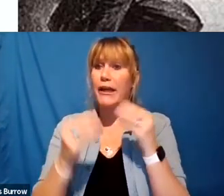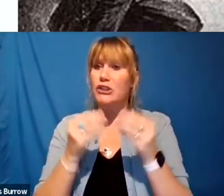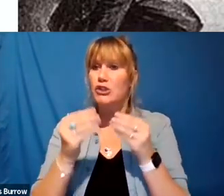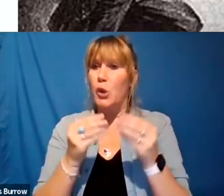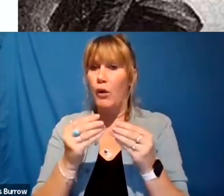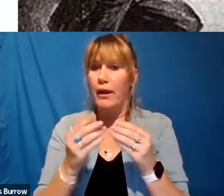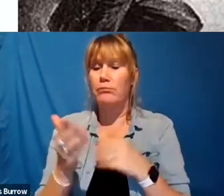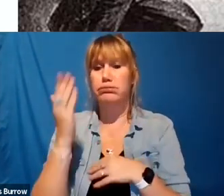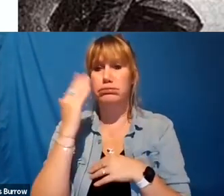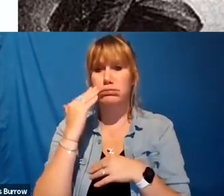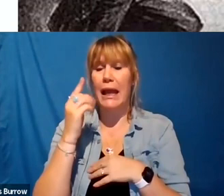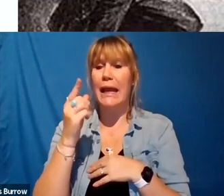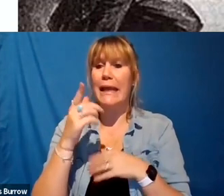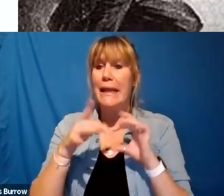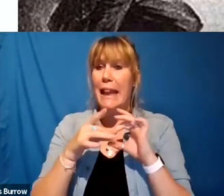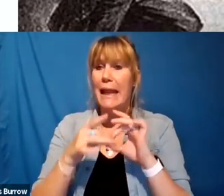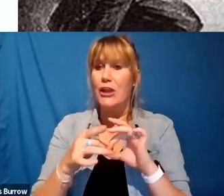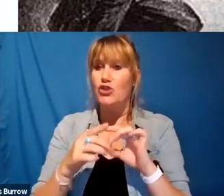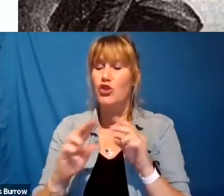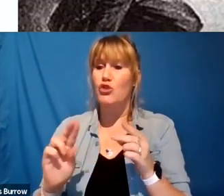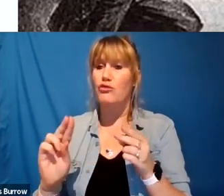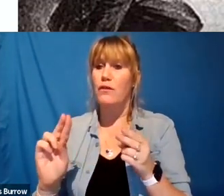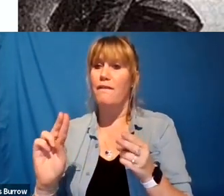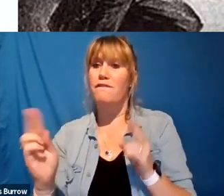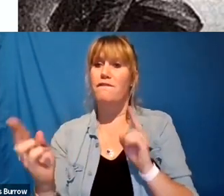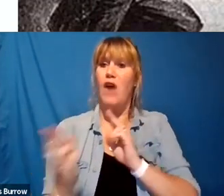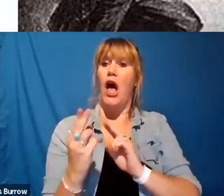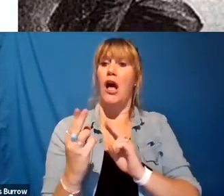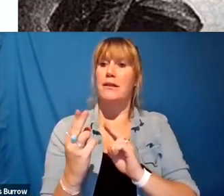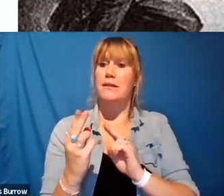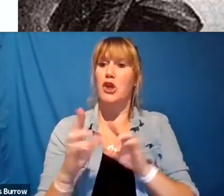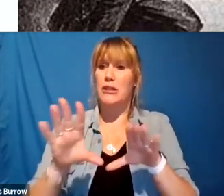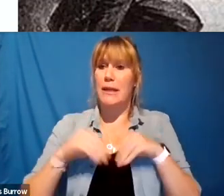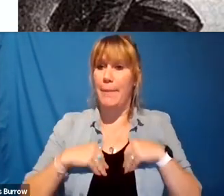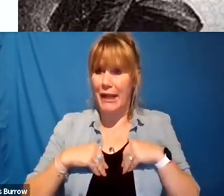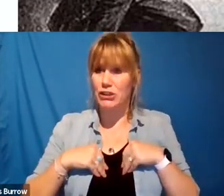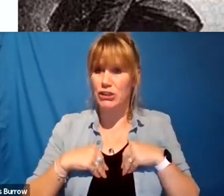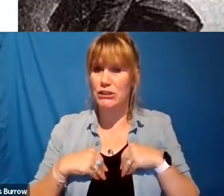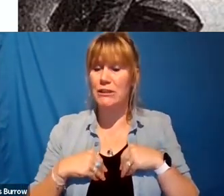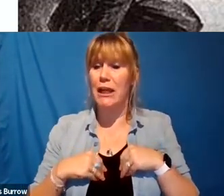reverse contamination from Britain's colonial projects is represented by a snake.